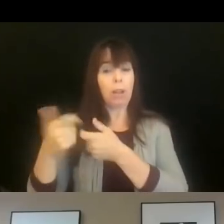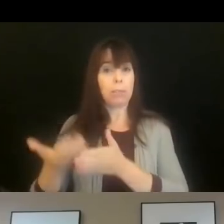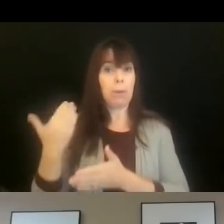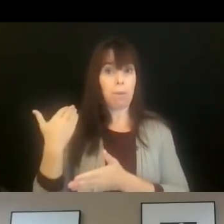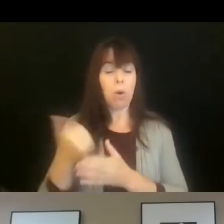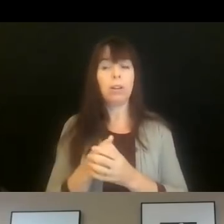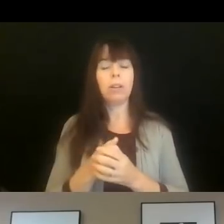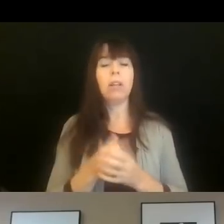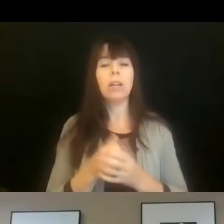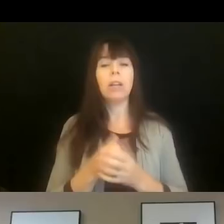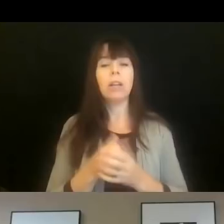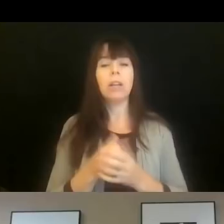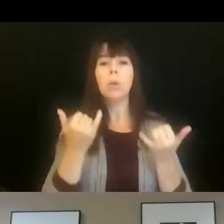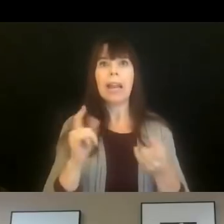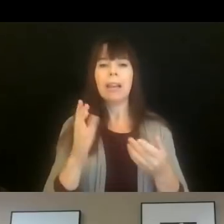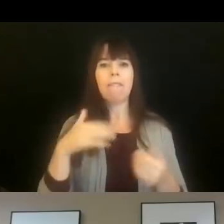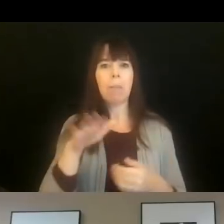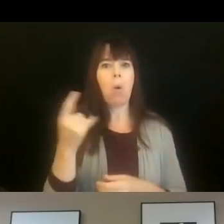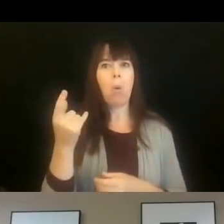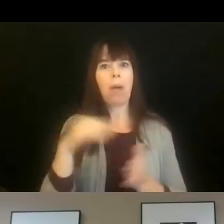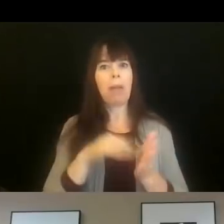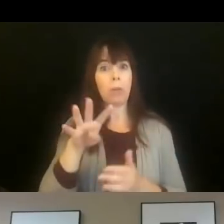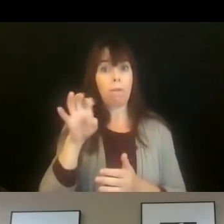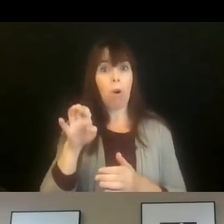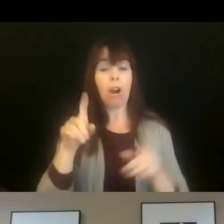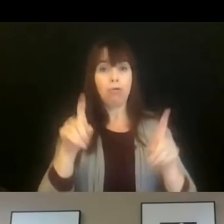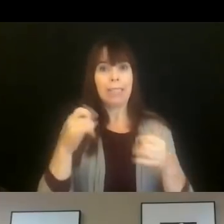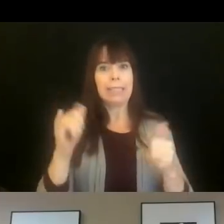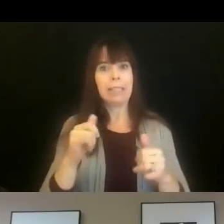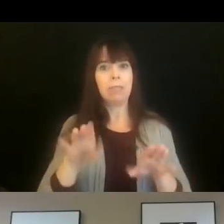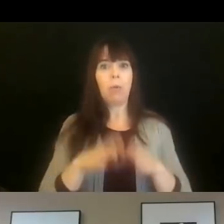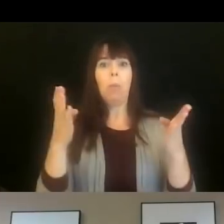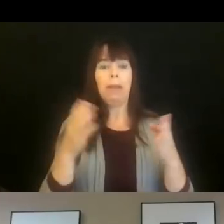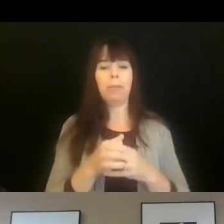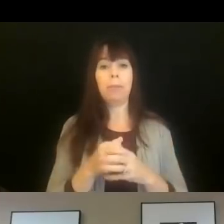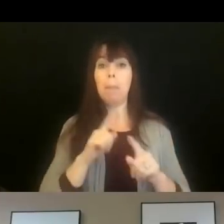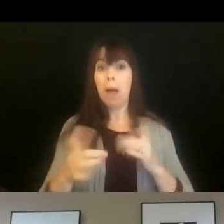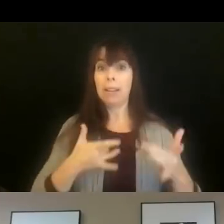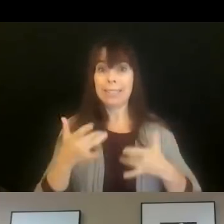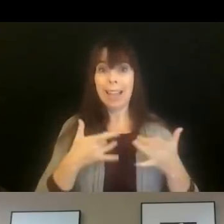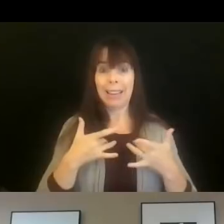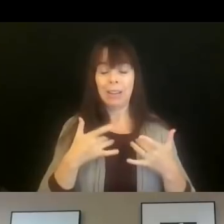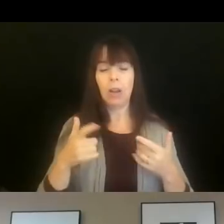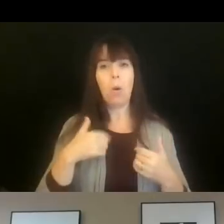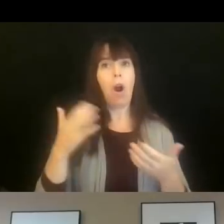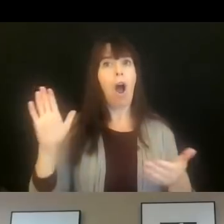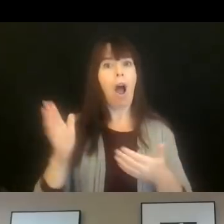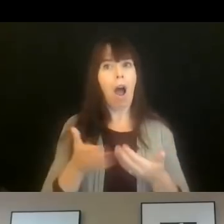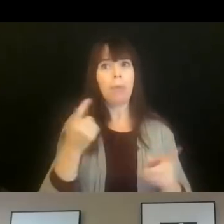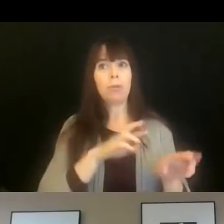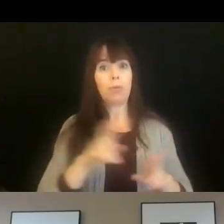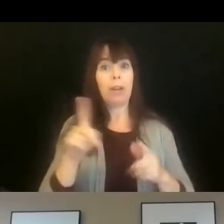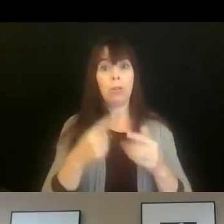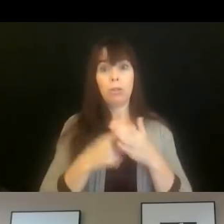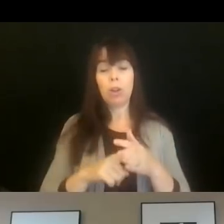And to date, we have about 1,400 trials activated. But more excitingly, we're about to start 2